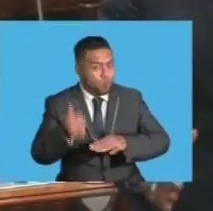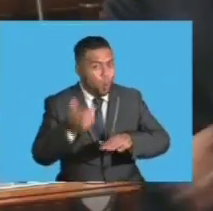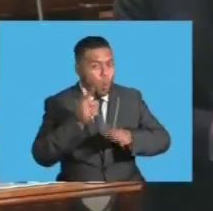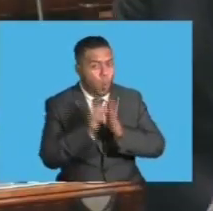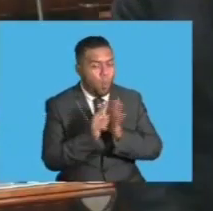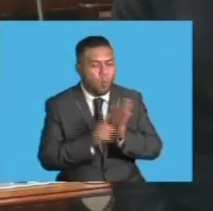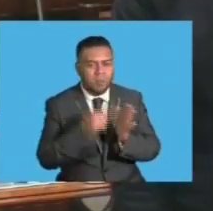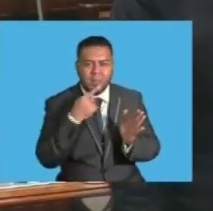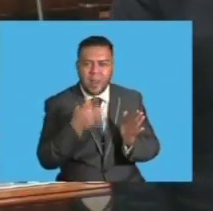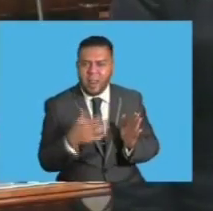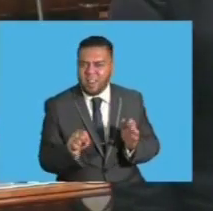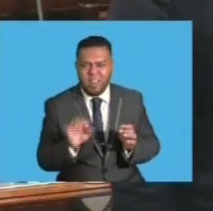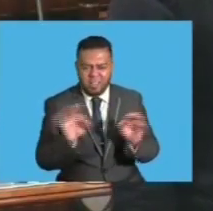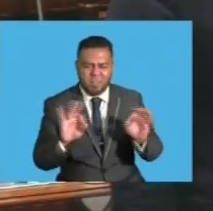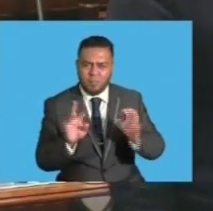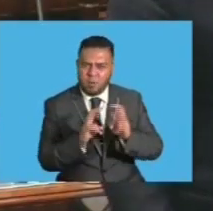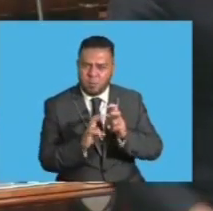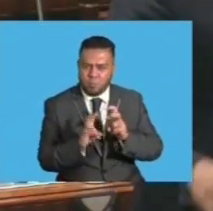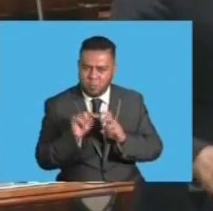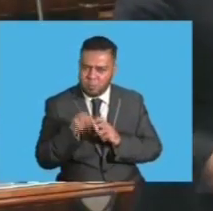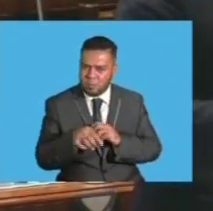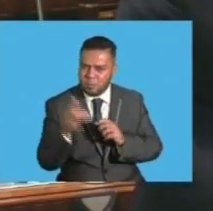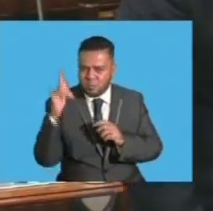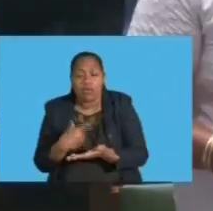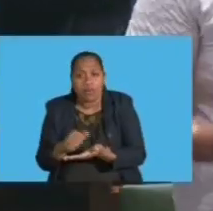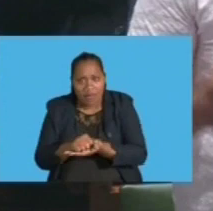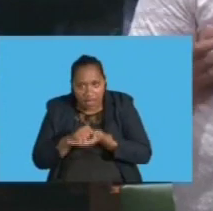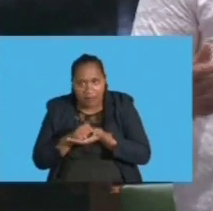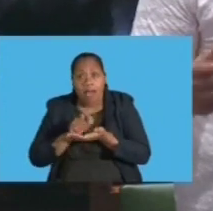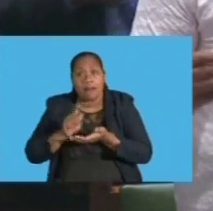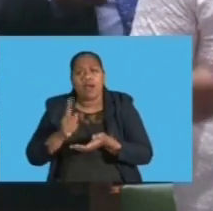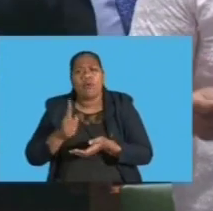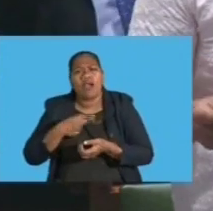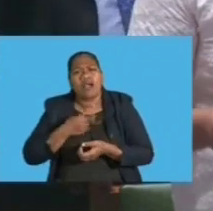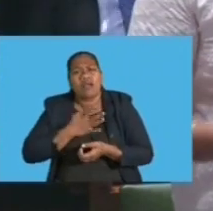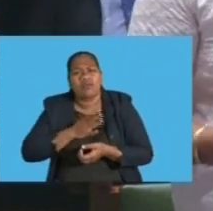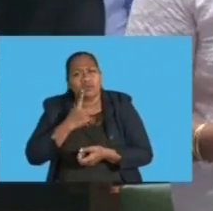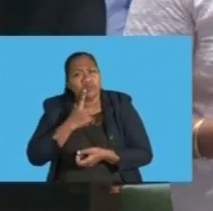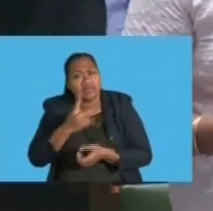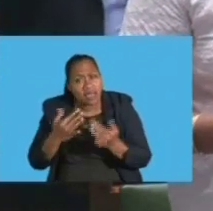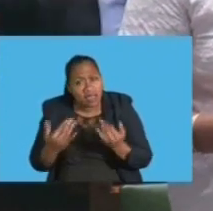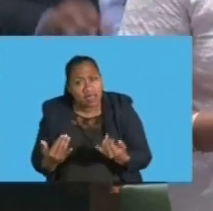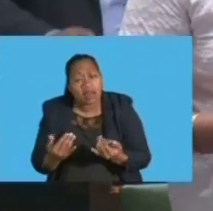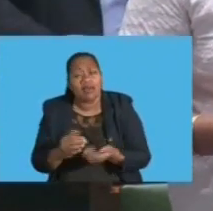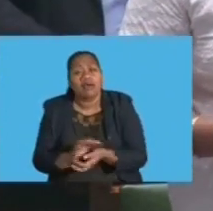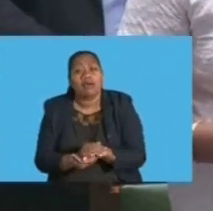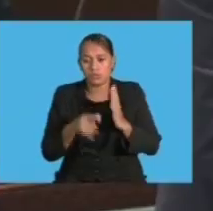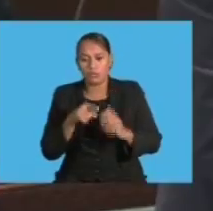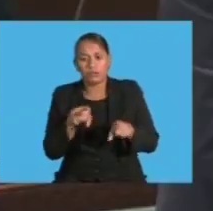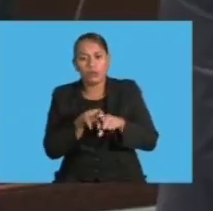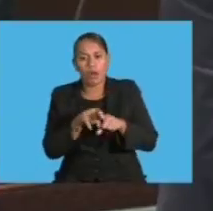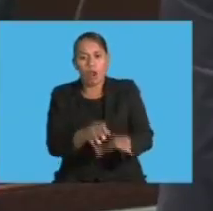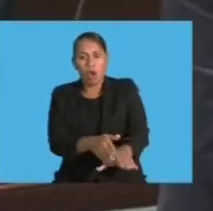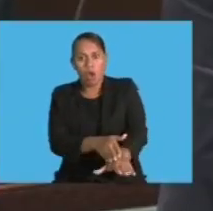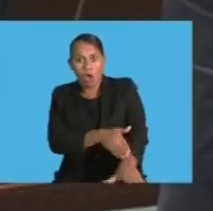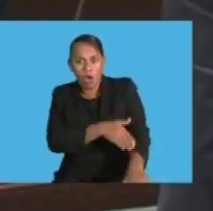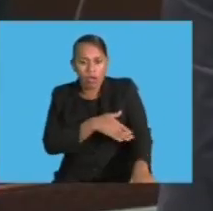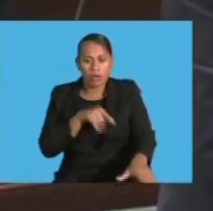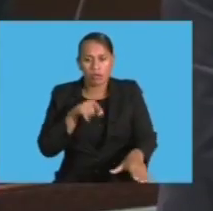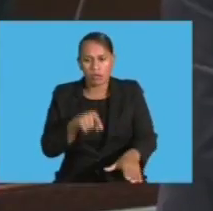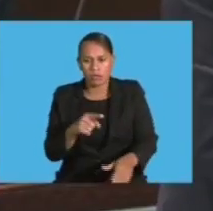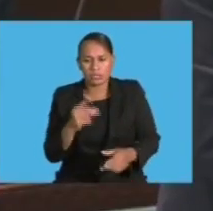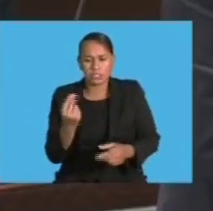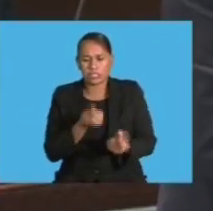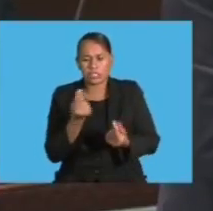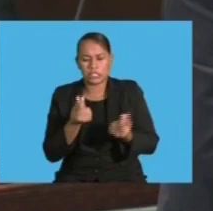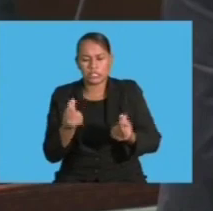violence. Parliament last night voted in favor of the motion to strongly condemn the statements made by Mbulitavu. The motion was passed by 30